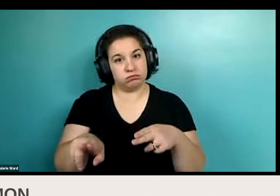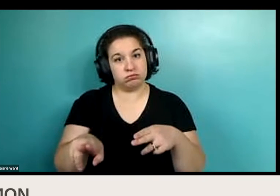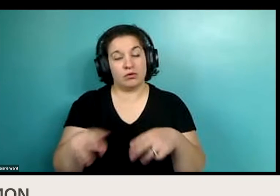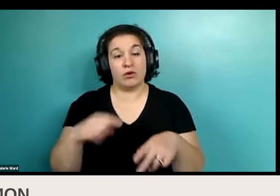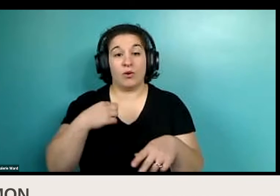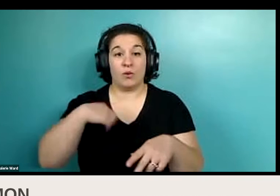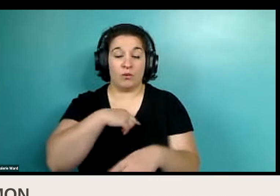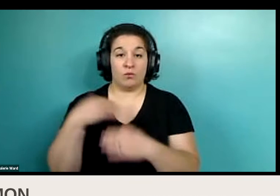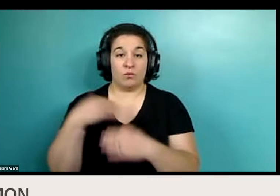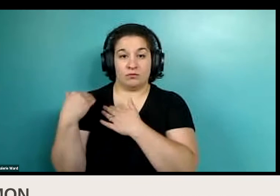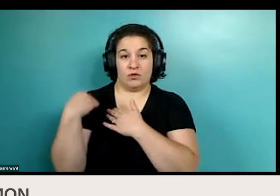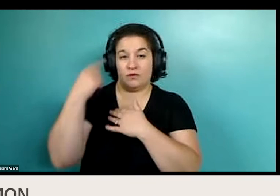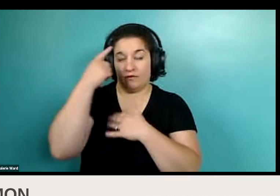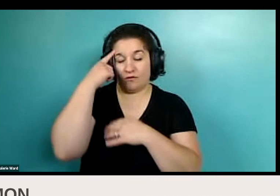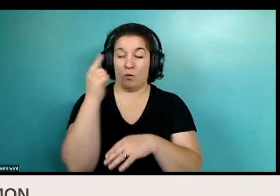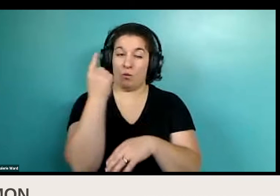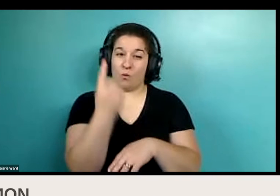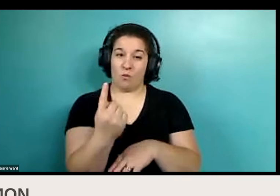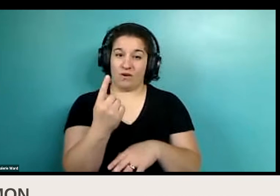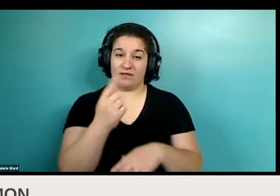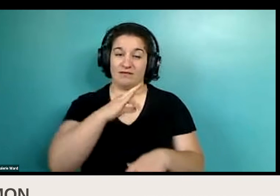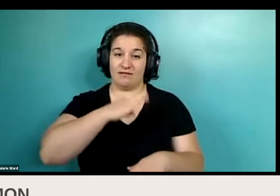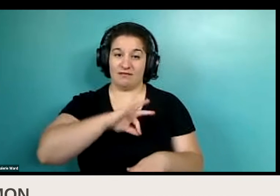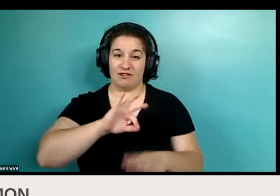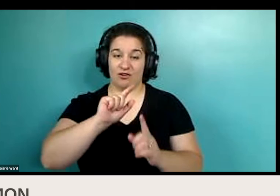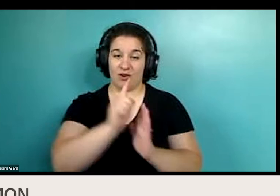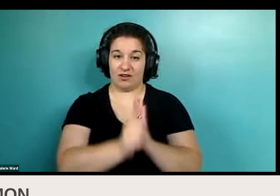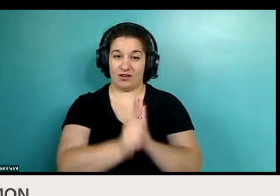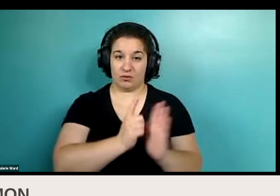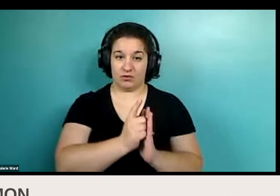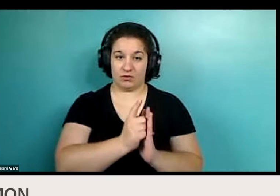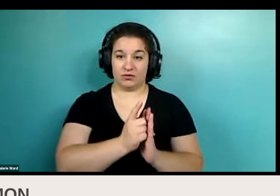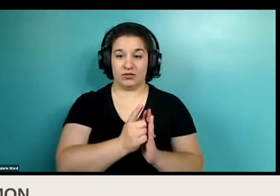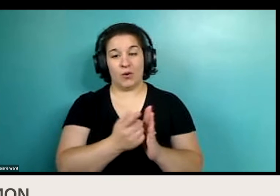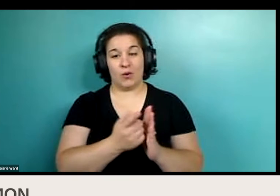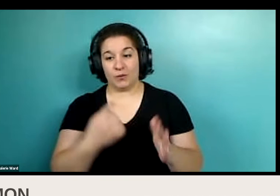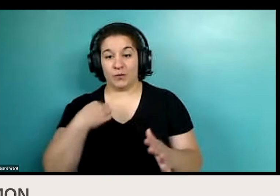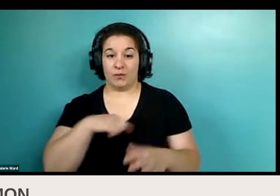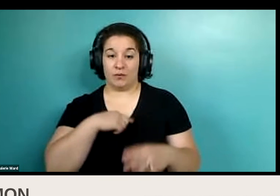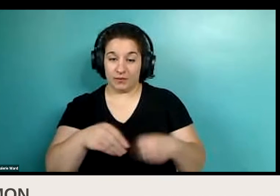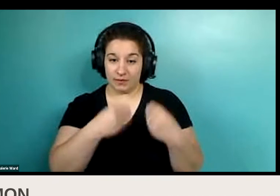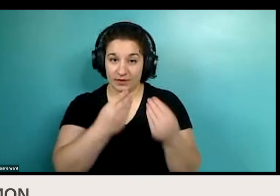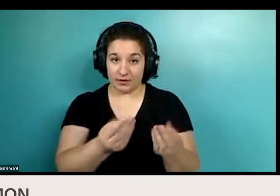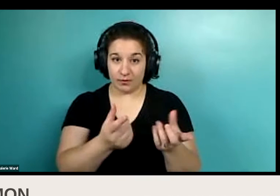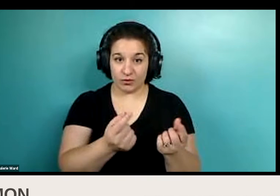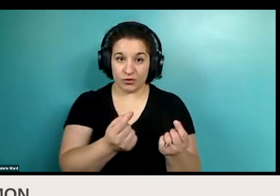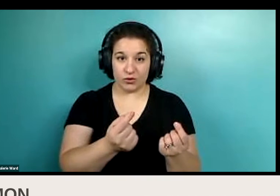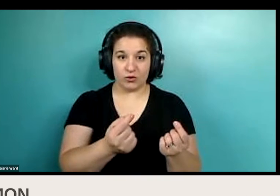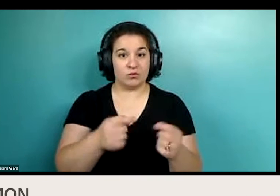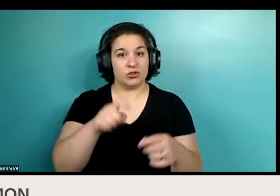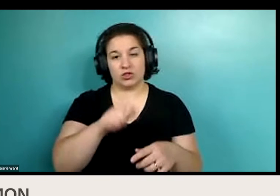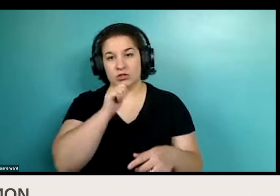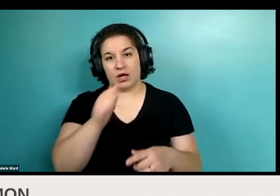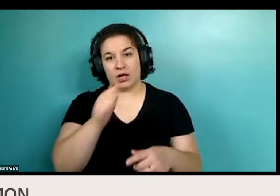here, so whatever we do shouldn't really be that heavy of a lift for them. And it very well might be because of just